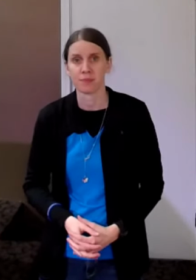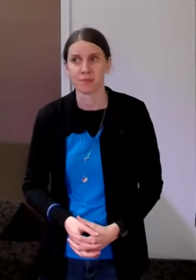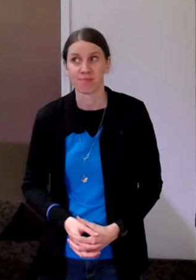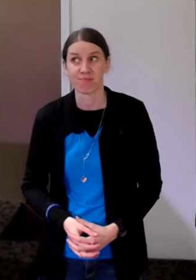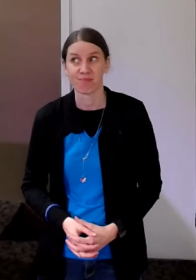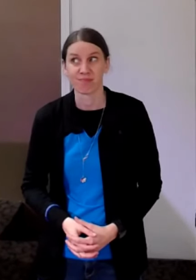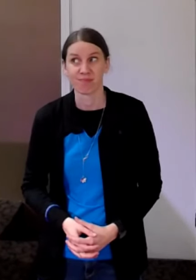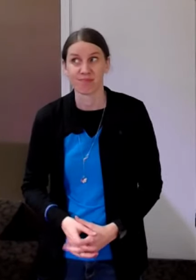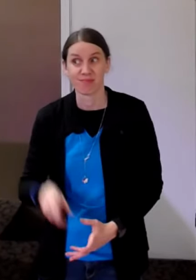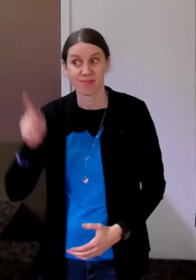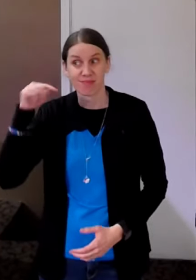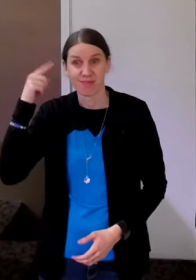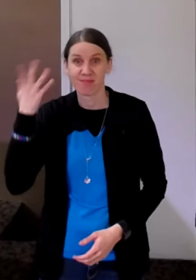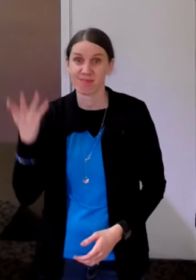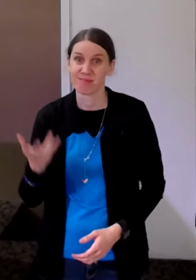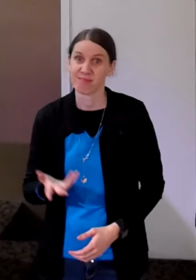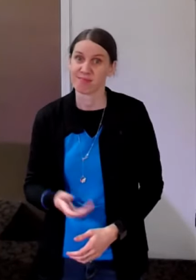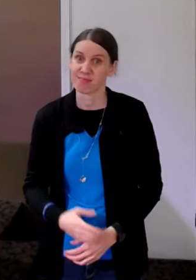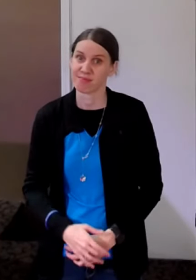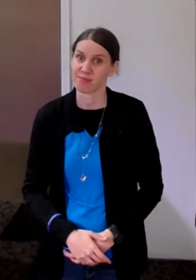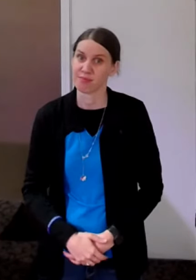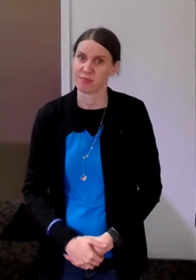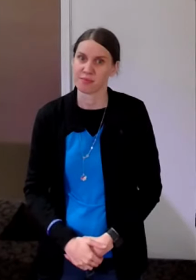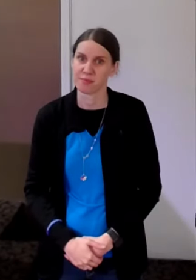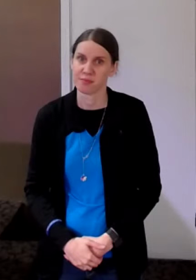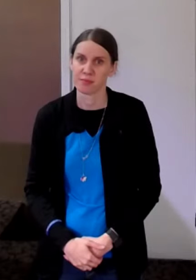Sounds like another lie in their mind.